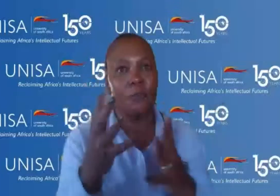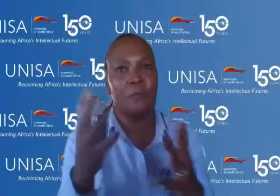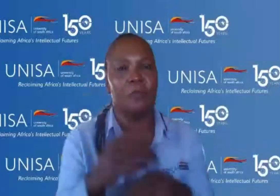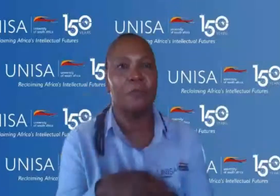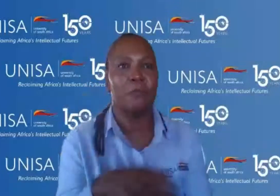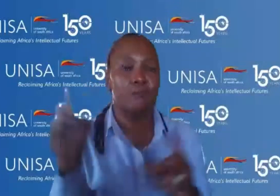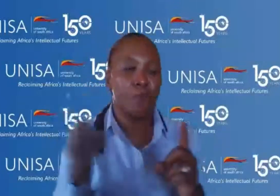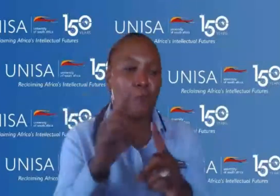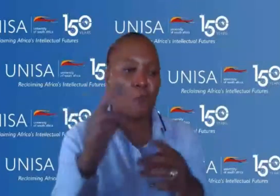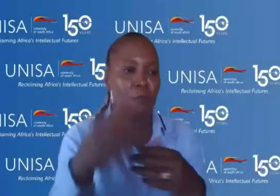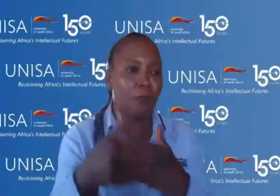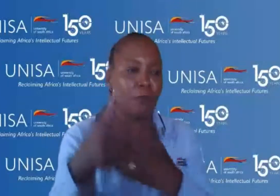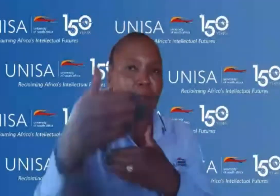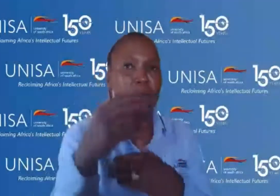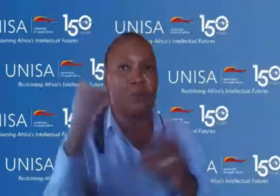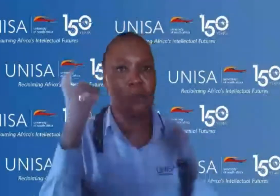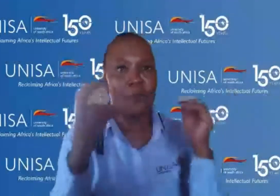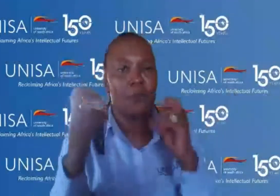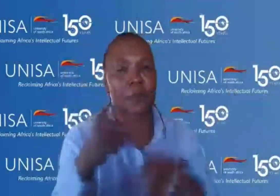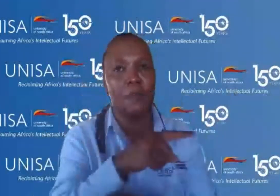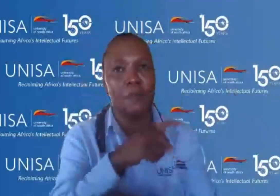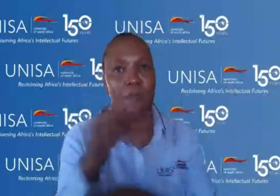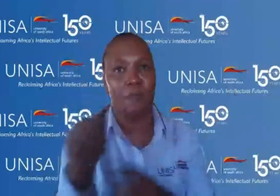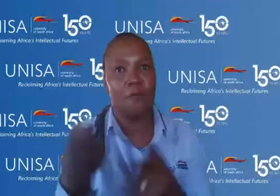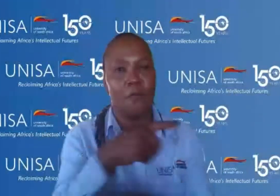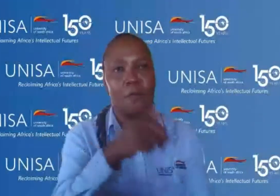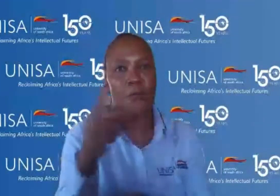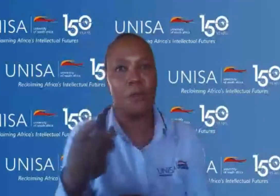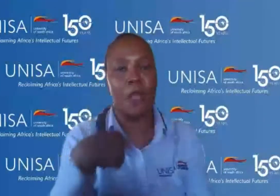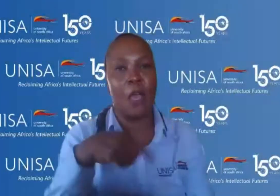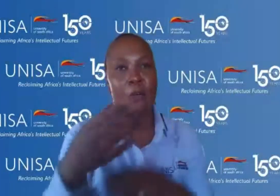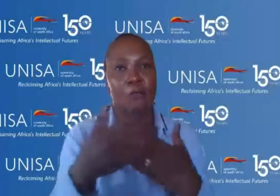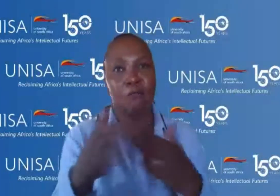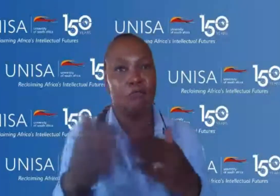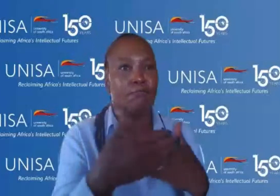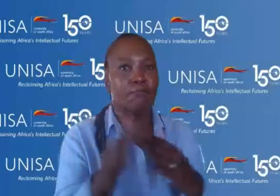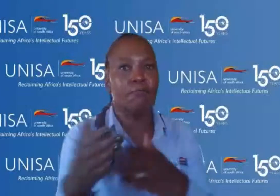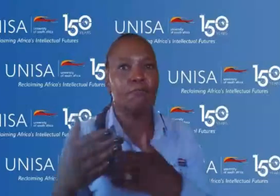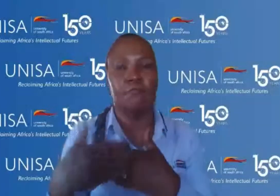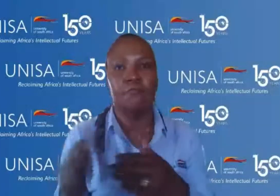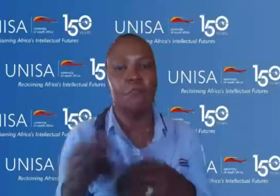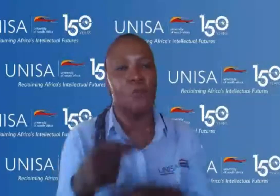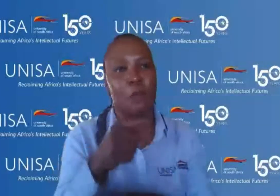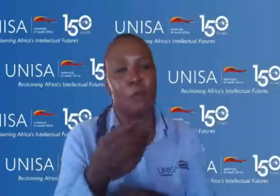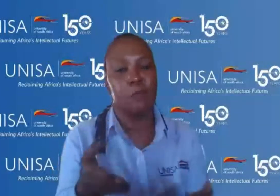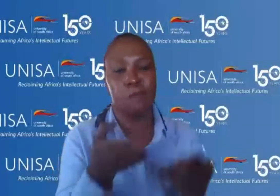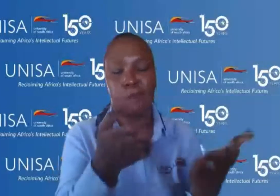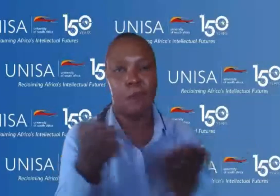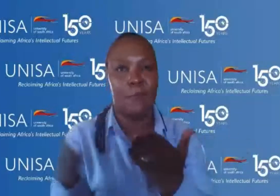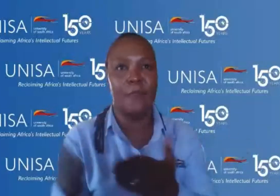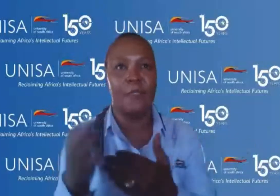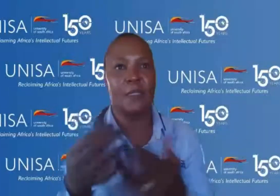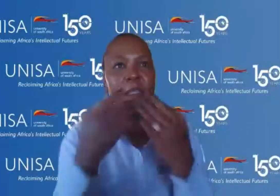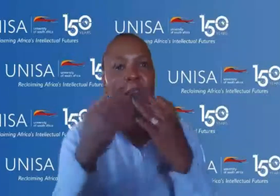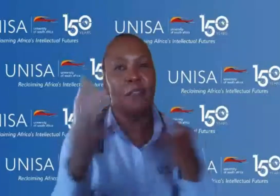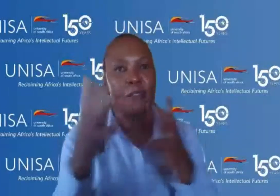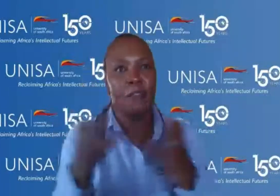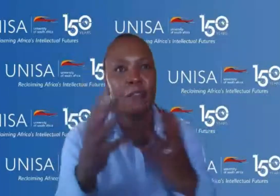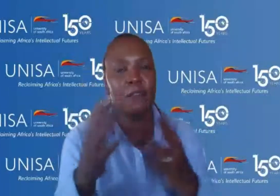to hearing from you. Our doors are always open for you. We are at your service. Thank you so much and good